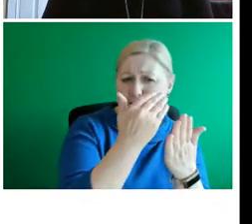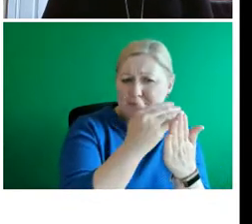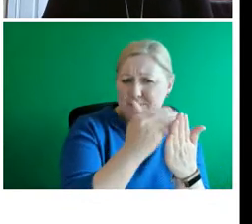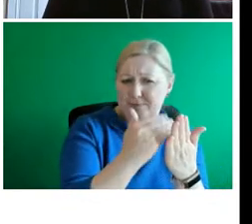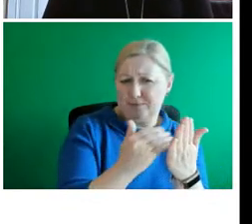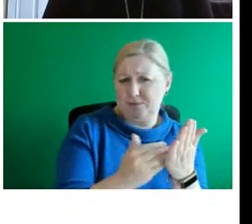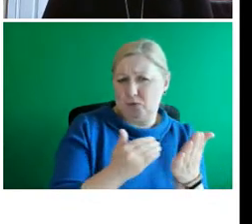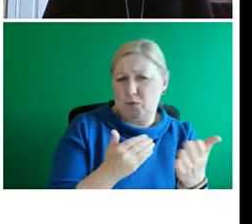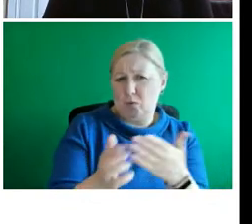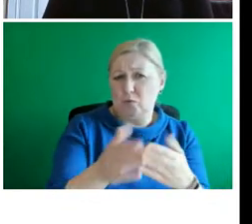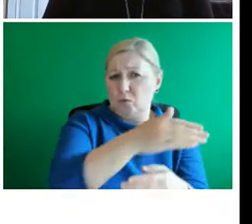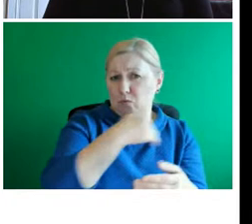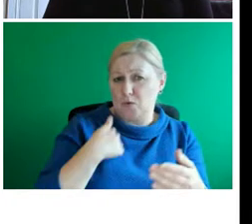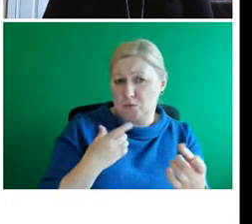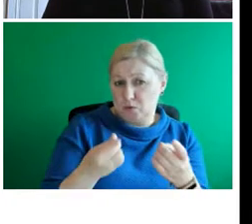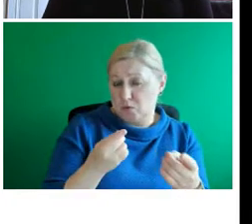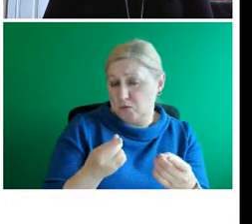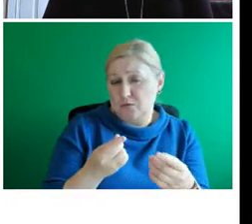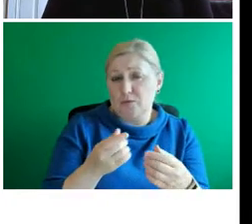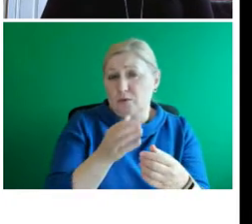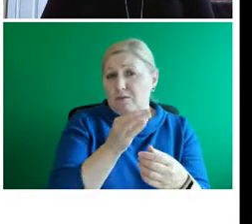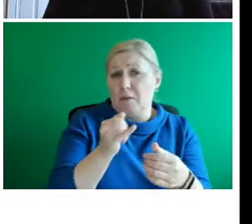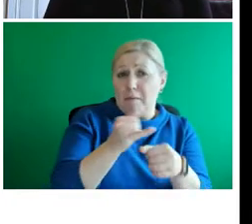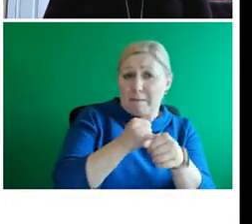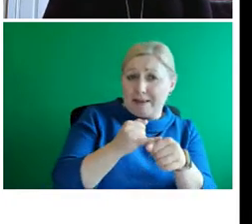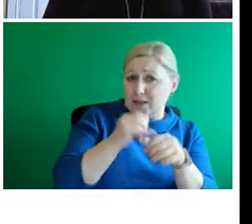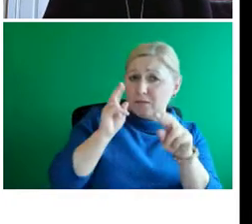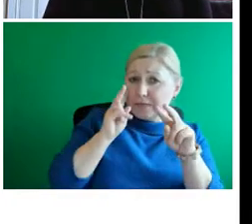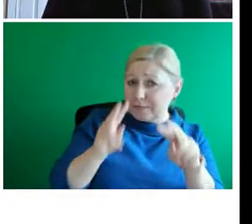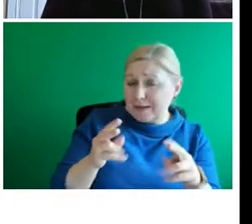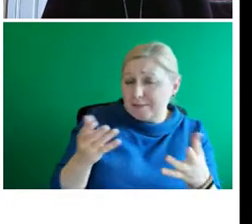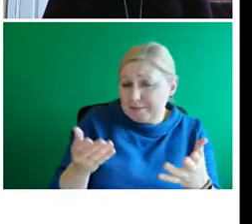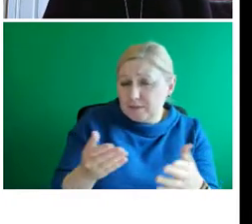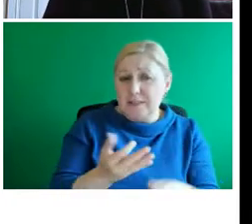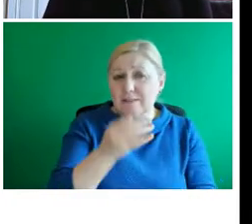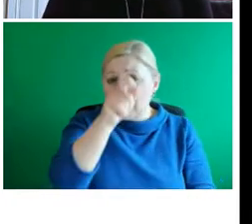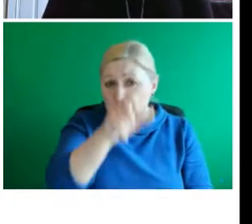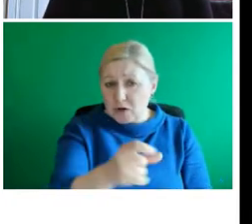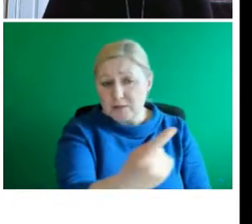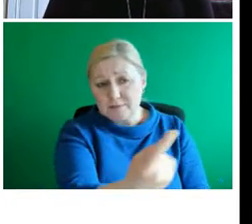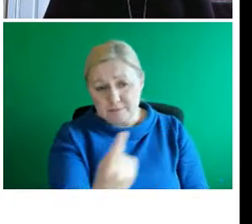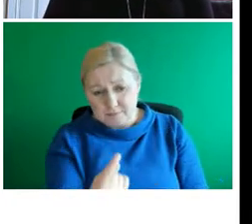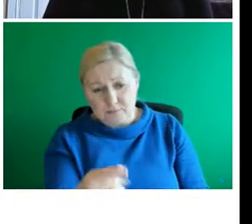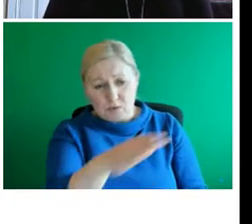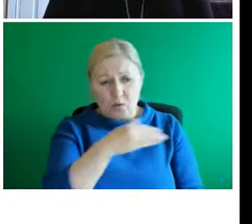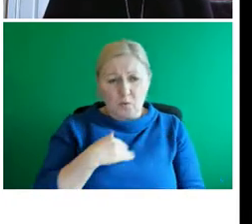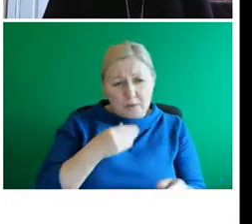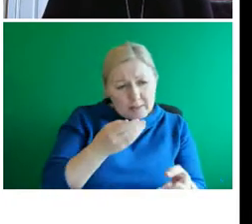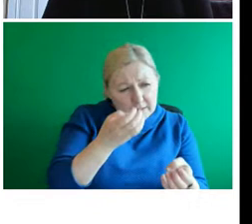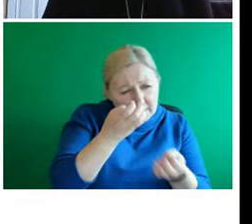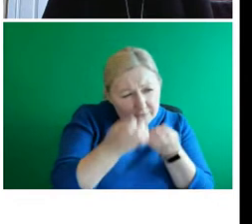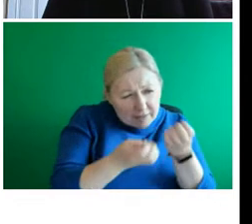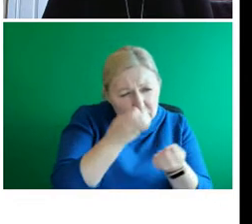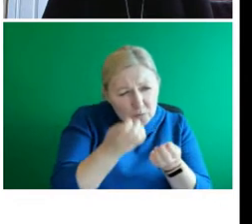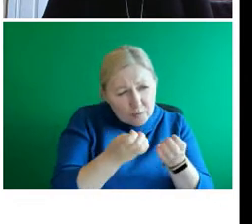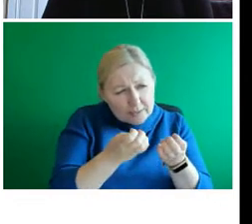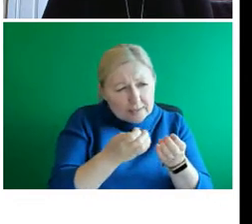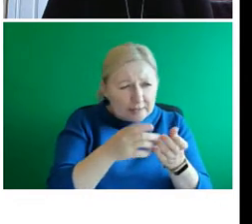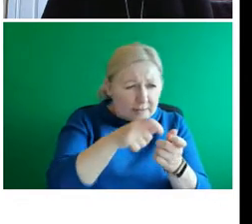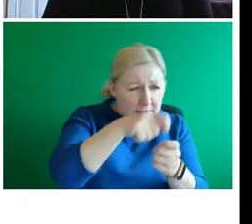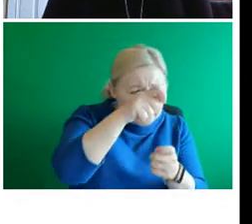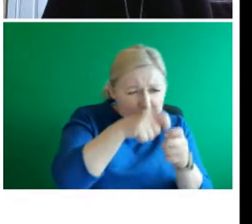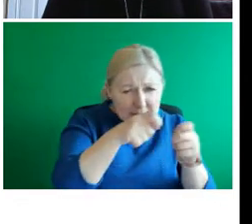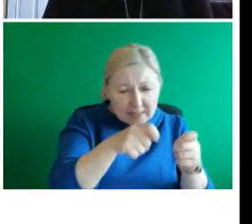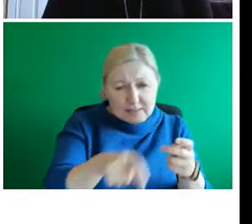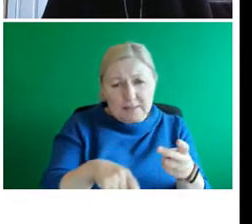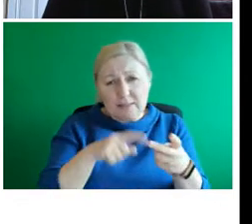perspective, what that's about is obviously we assess the person, we talk to the family, we do the cognitive screen, and then we